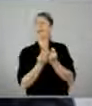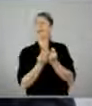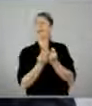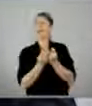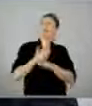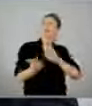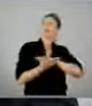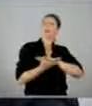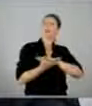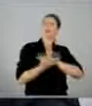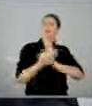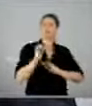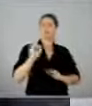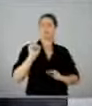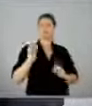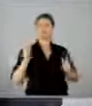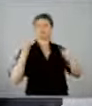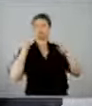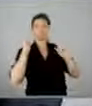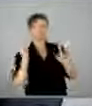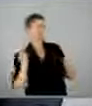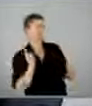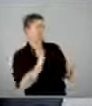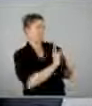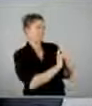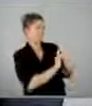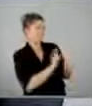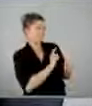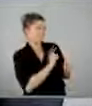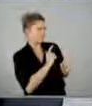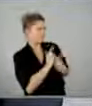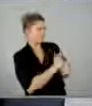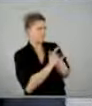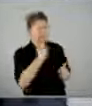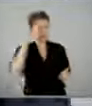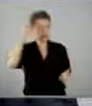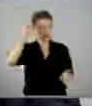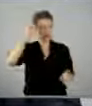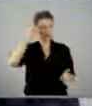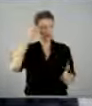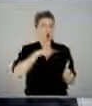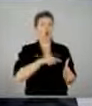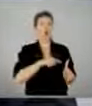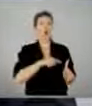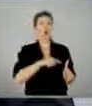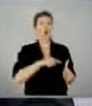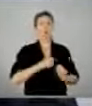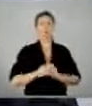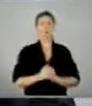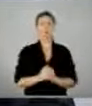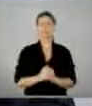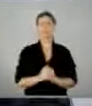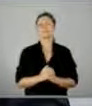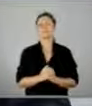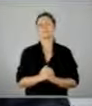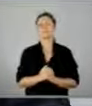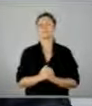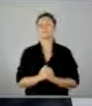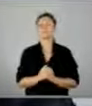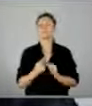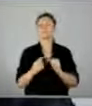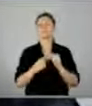reporting on Four Corners around that issue if it wasn't because they were aware of it being beyond a security issue? The point I'm making to you is that is